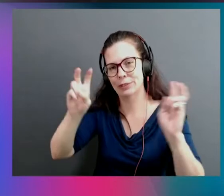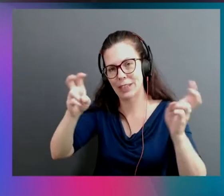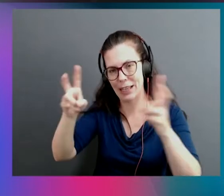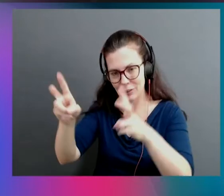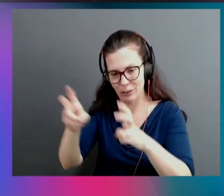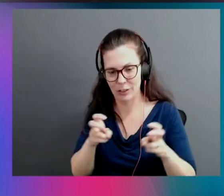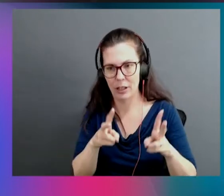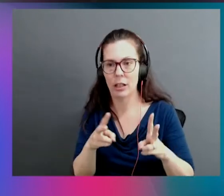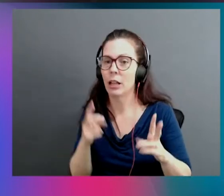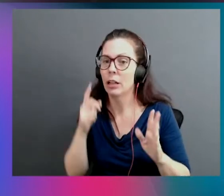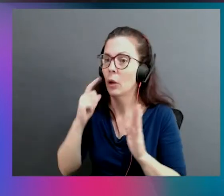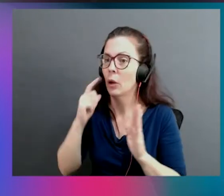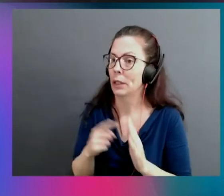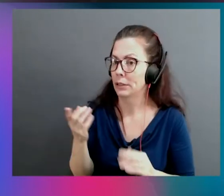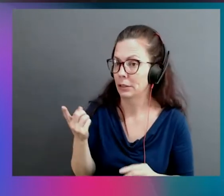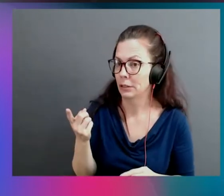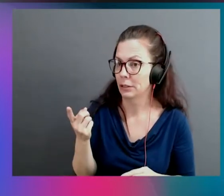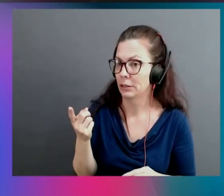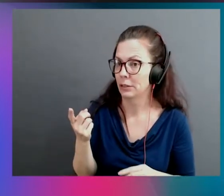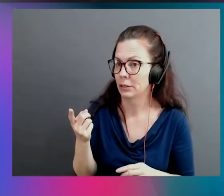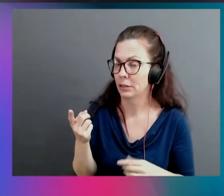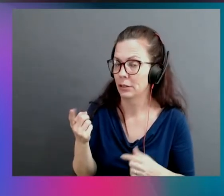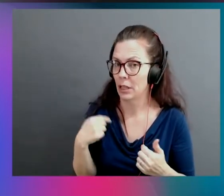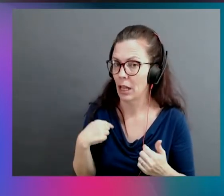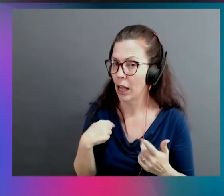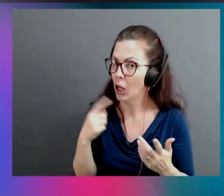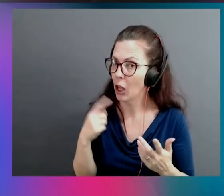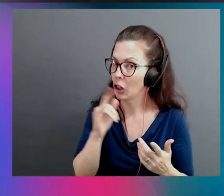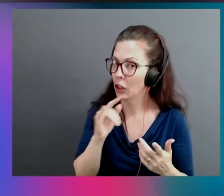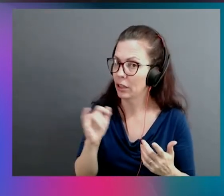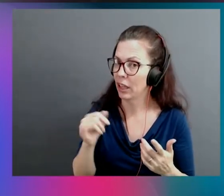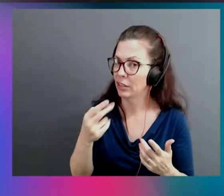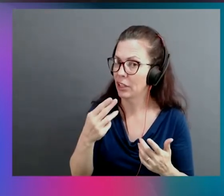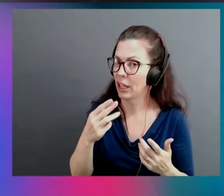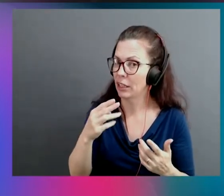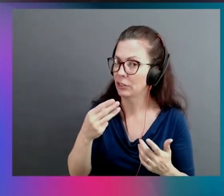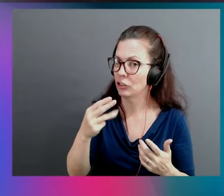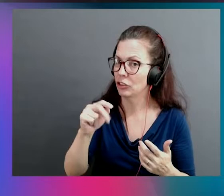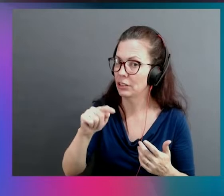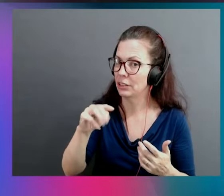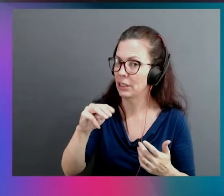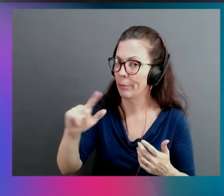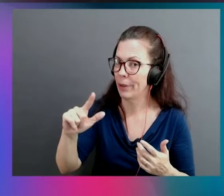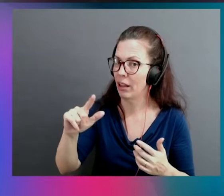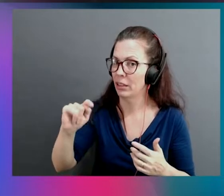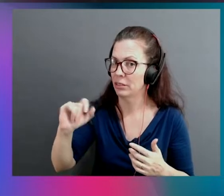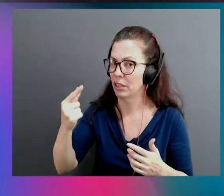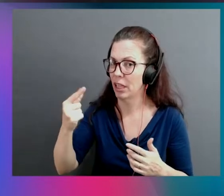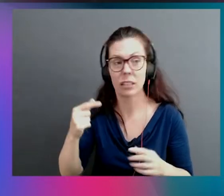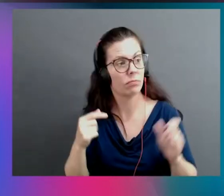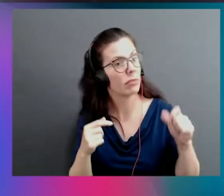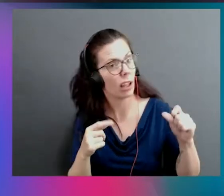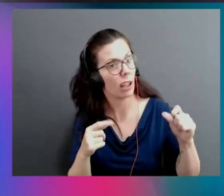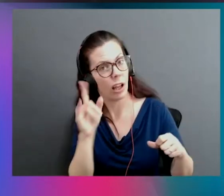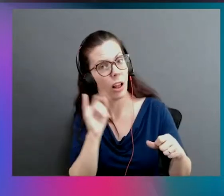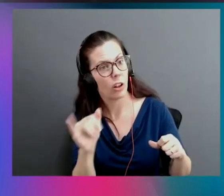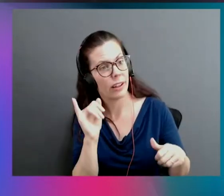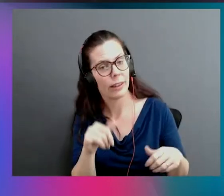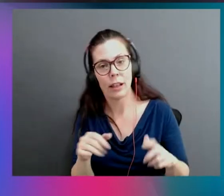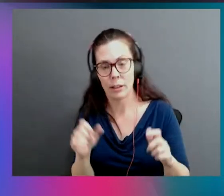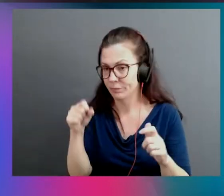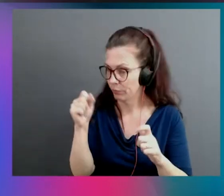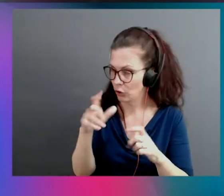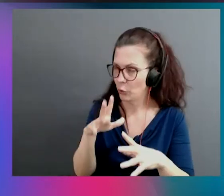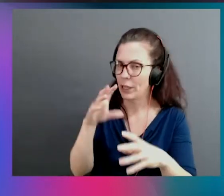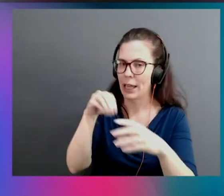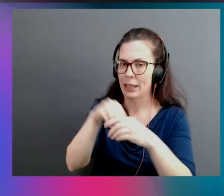Steve? I put what looks like a little HTML tag. It does look like a HTML tag. Yeah, these are some tags that you can insert